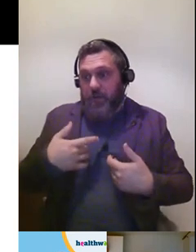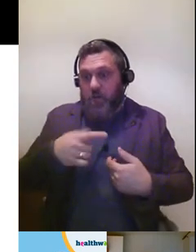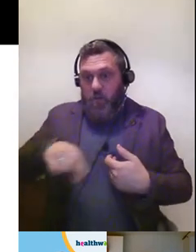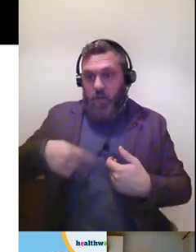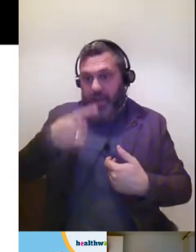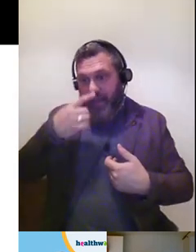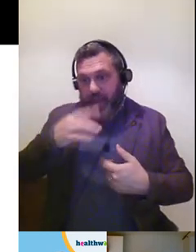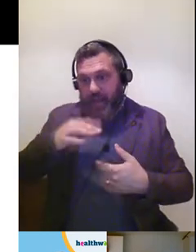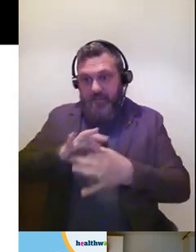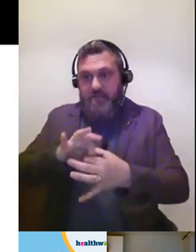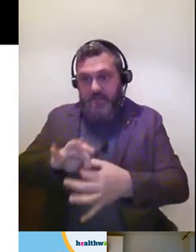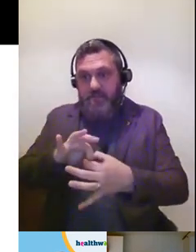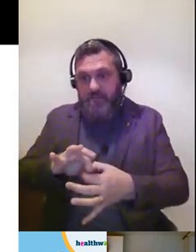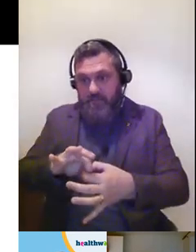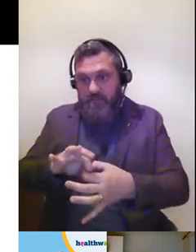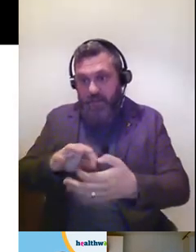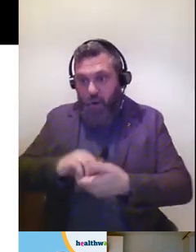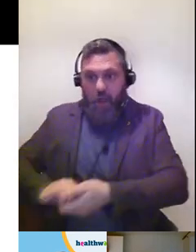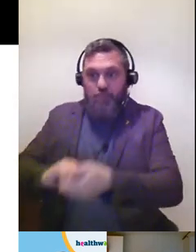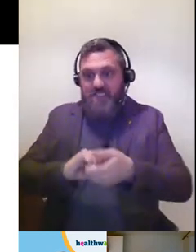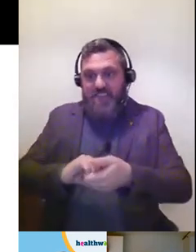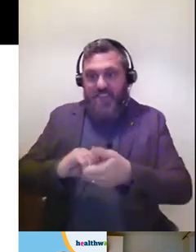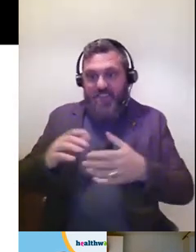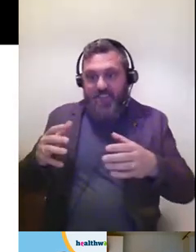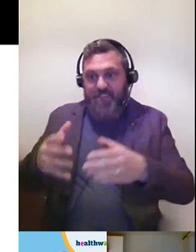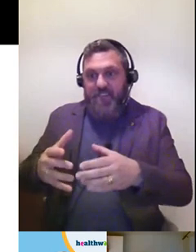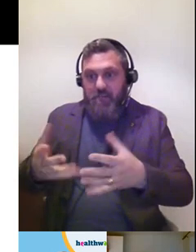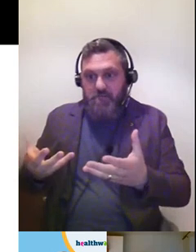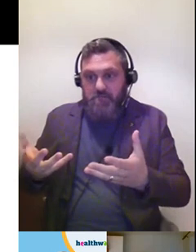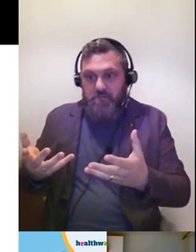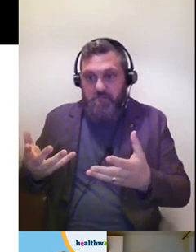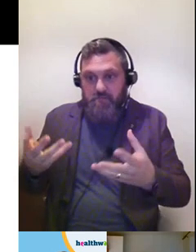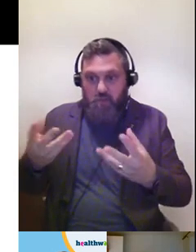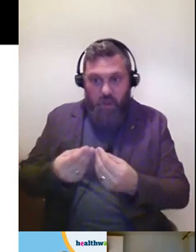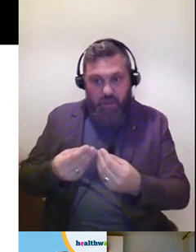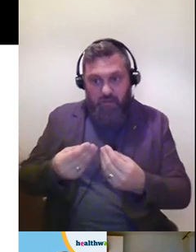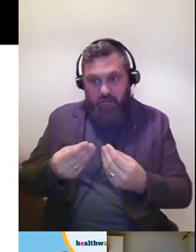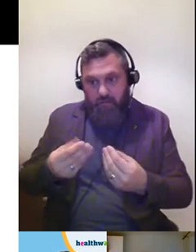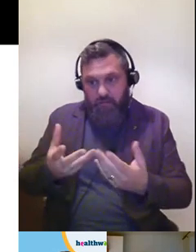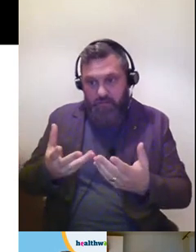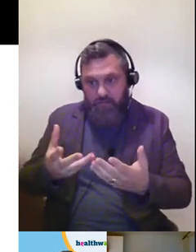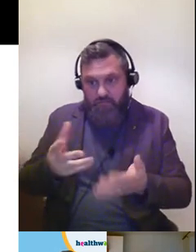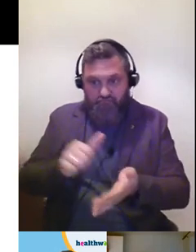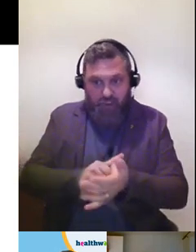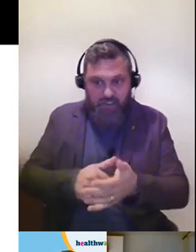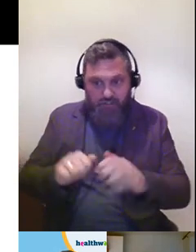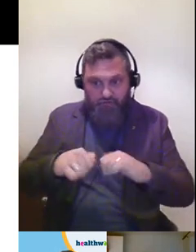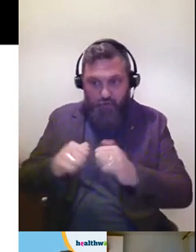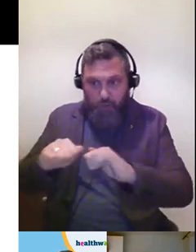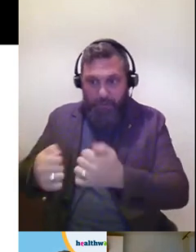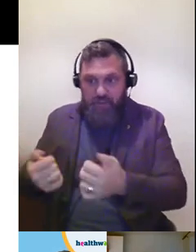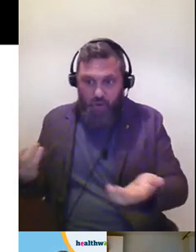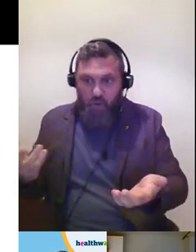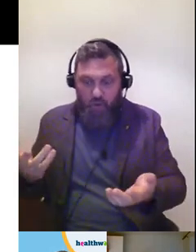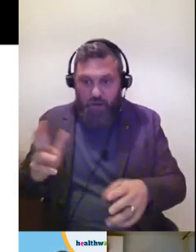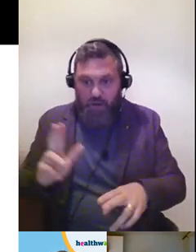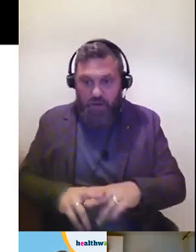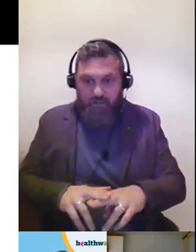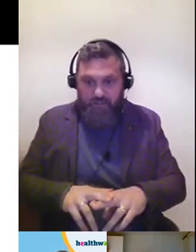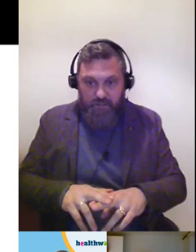can do that as collaboratively as possible with the relevant groups of people. So if we